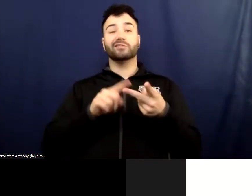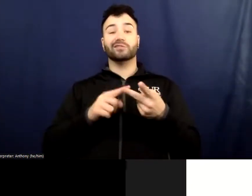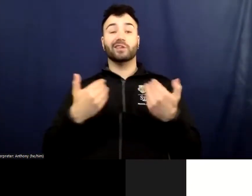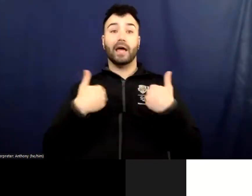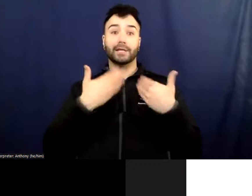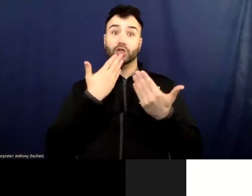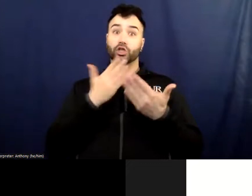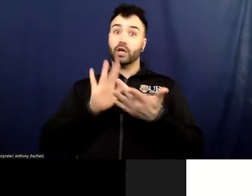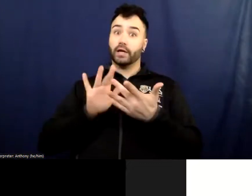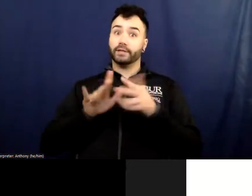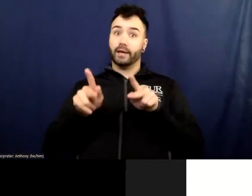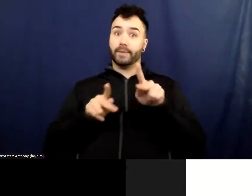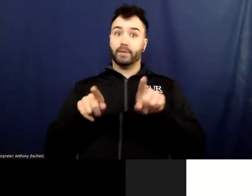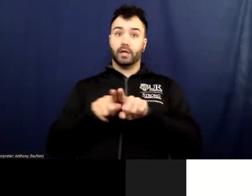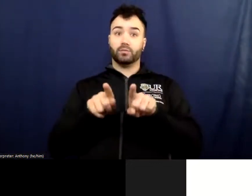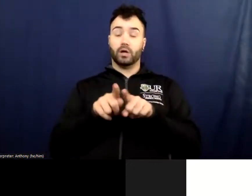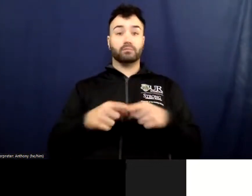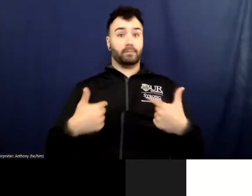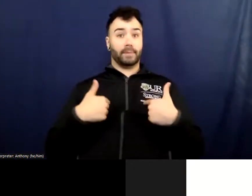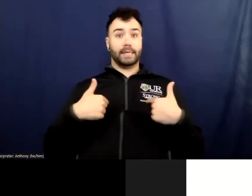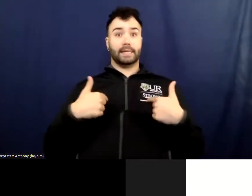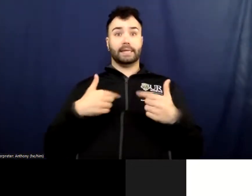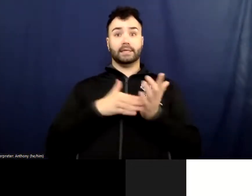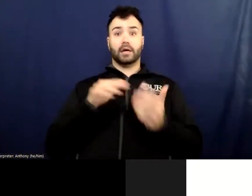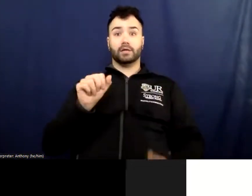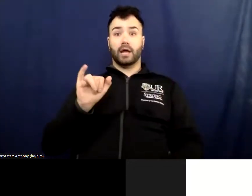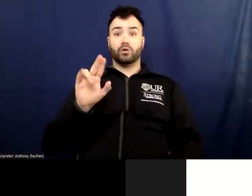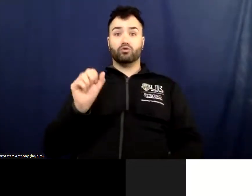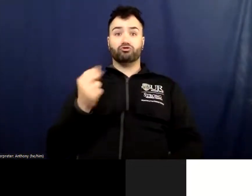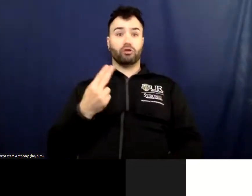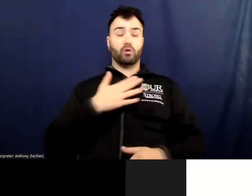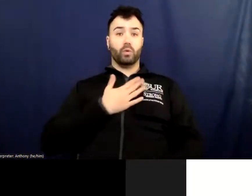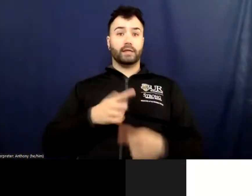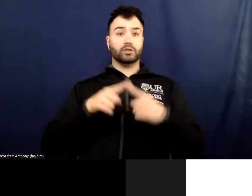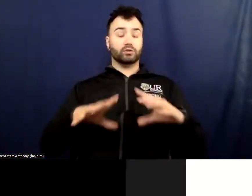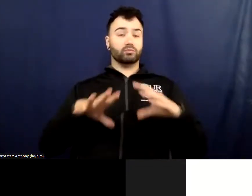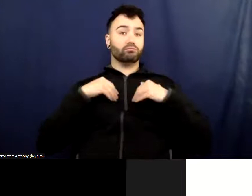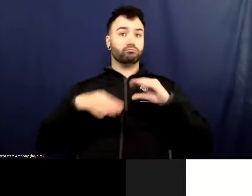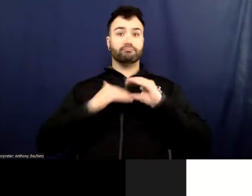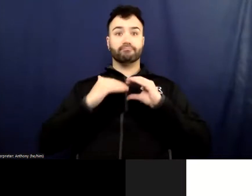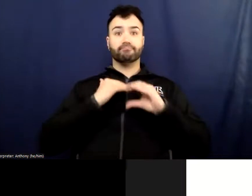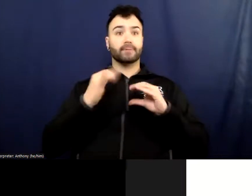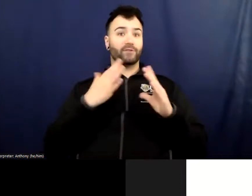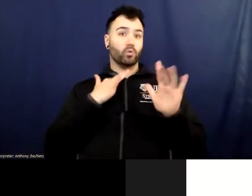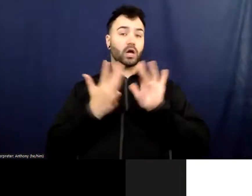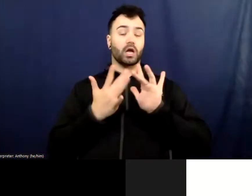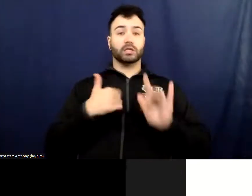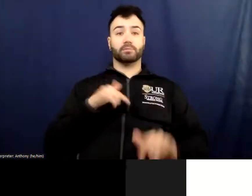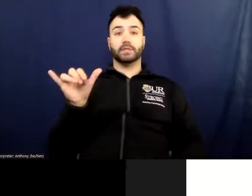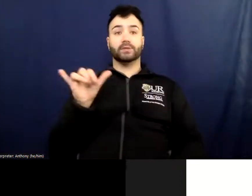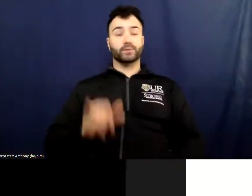me after the talk, and I'd be happy to also talk to you more about that in greater detail. I see another